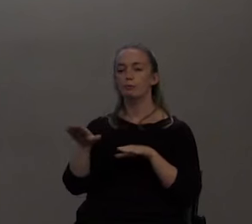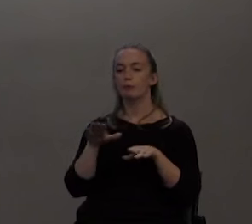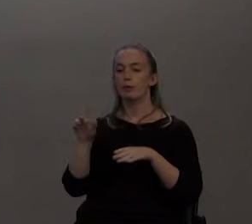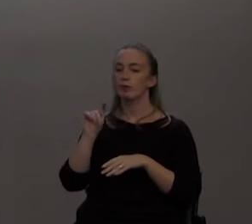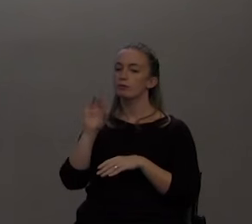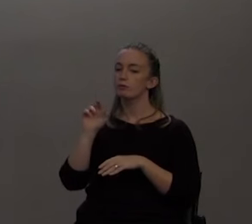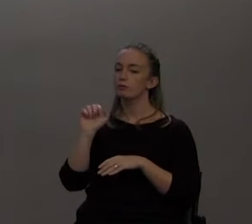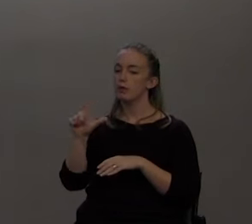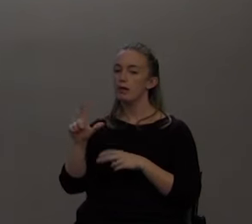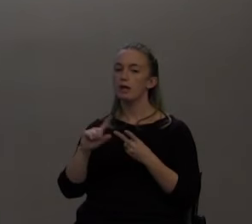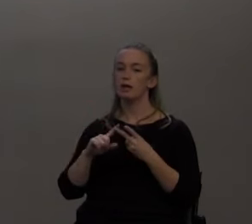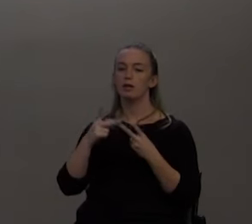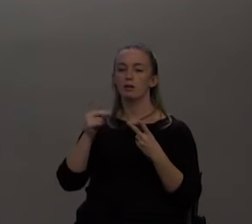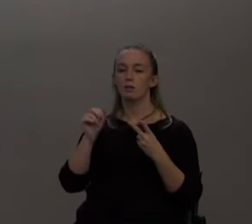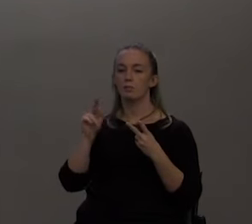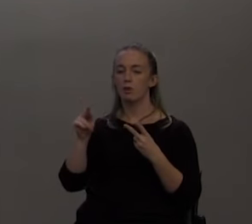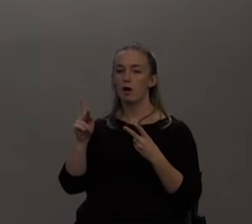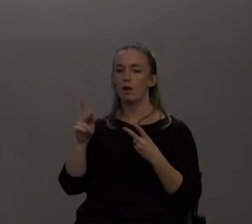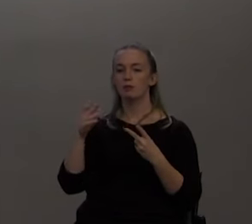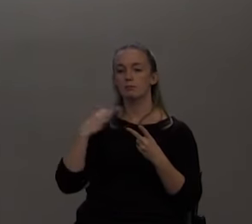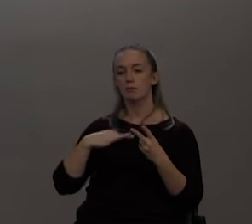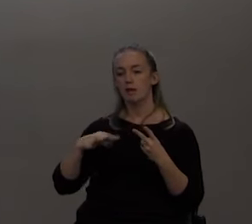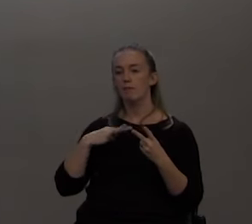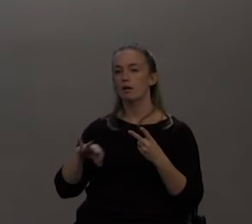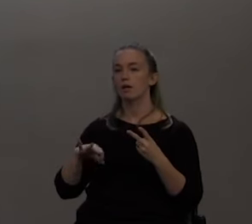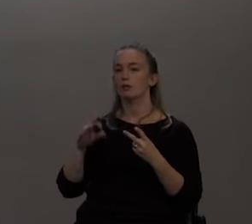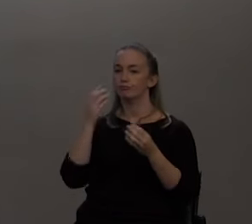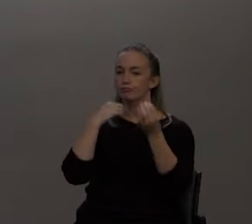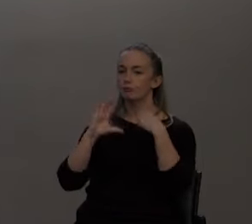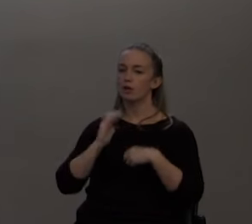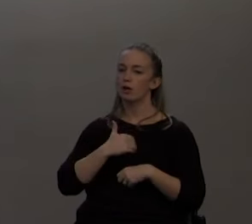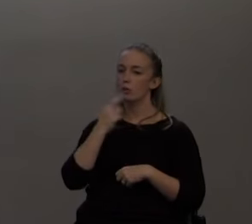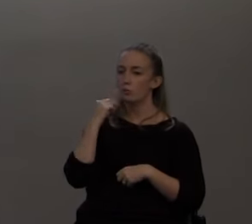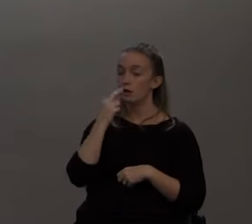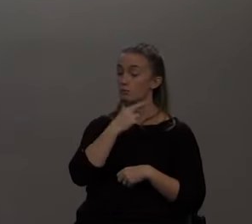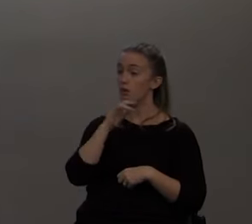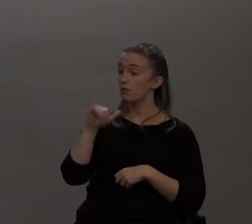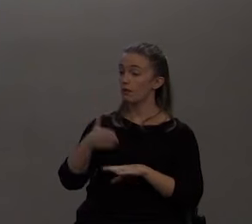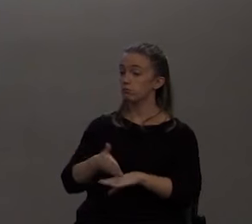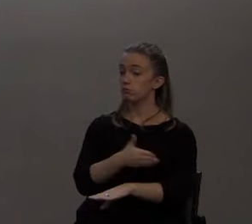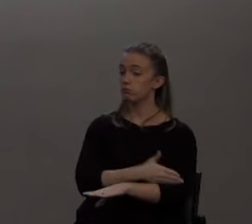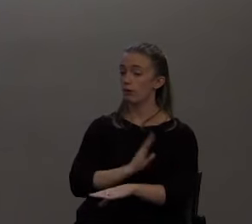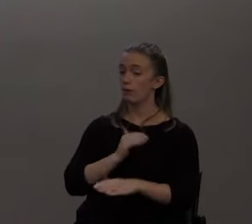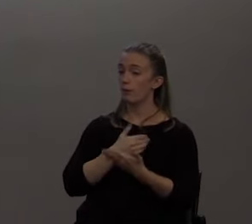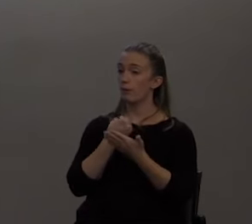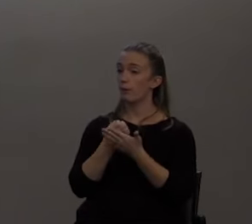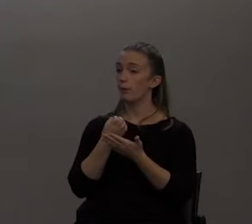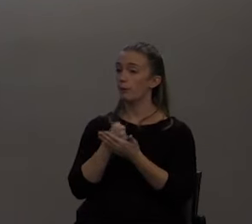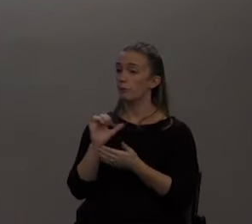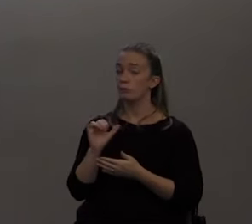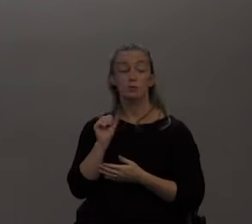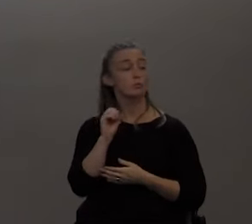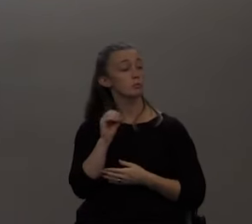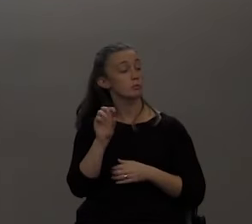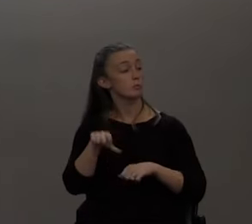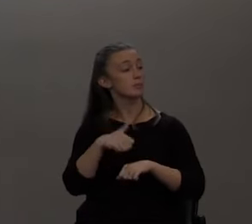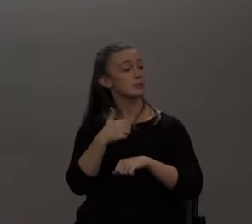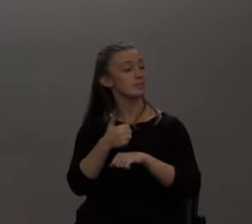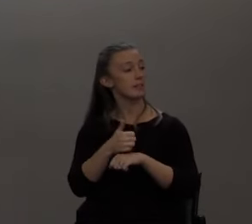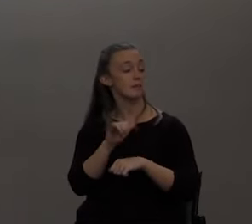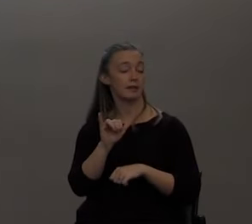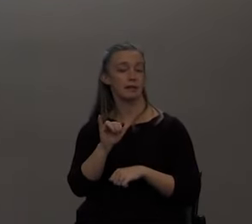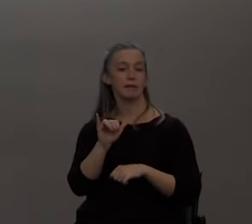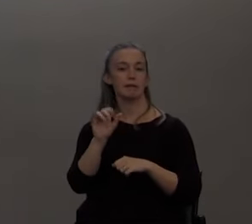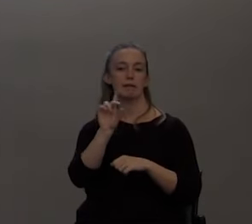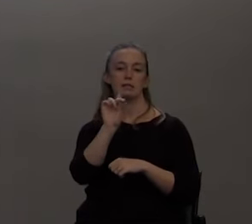use their and benefit from our restaurants and stuff, that's adding to the economy as well. So creating a destination,